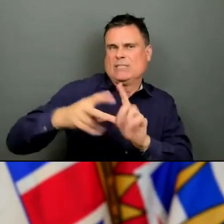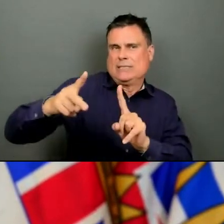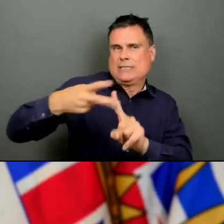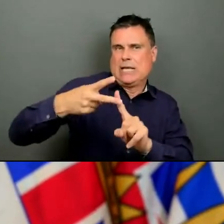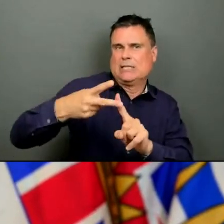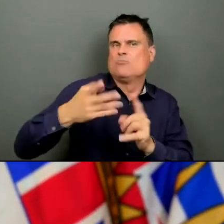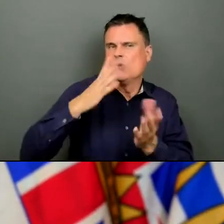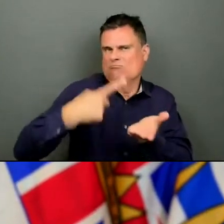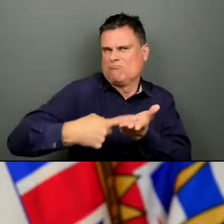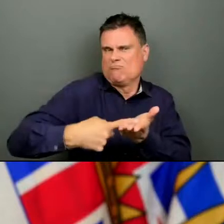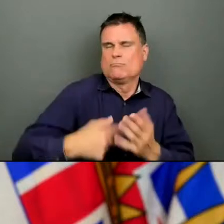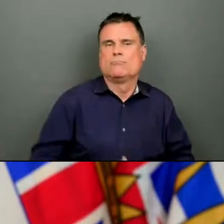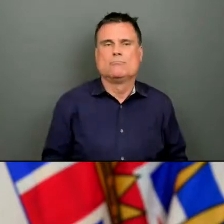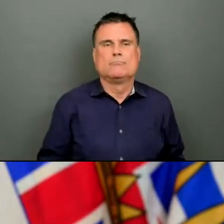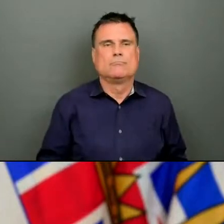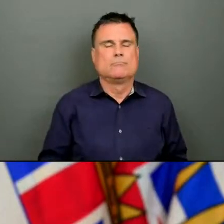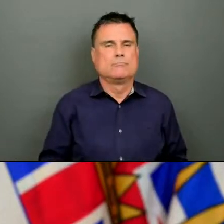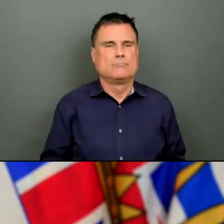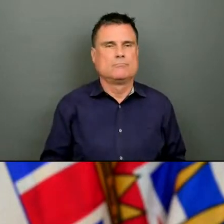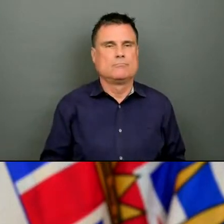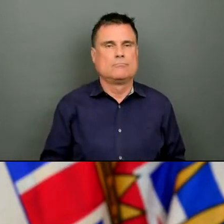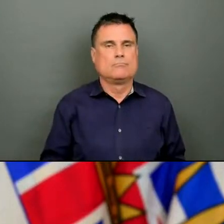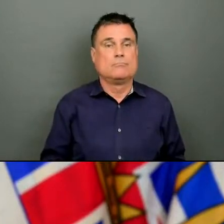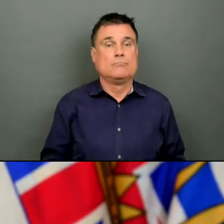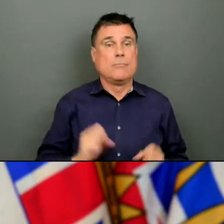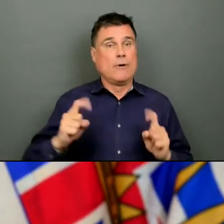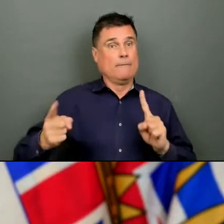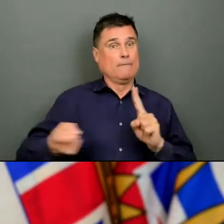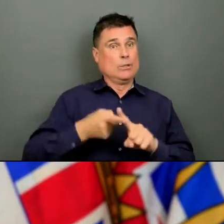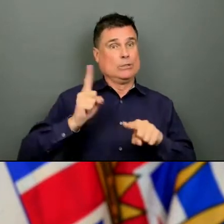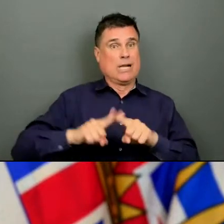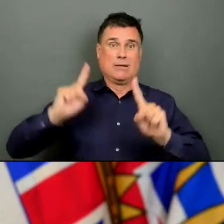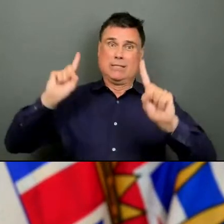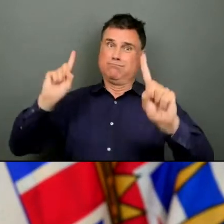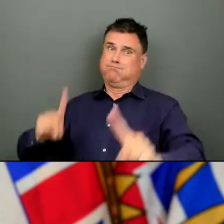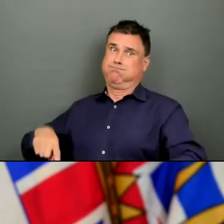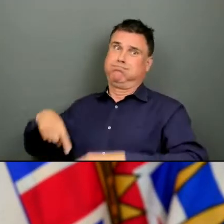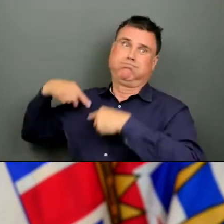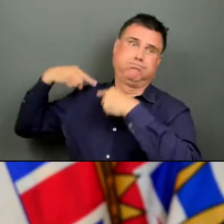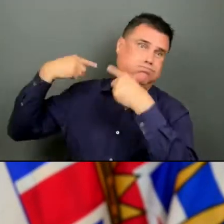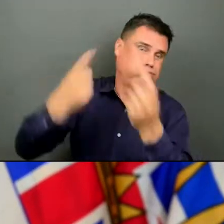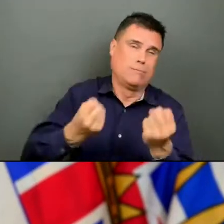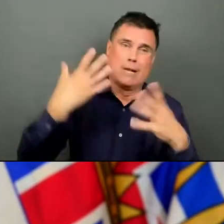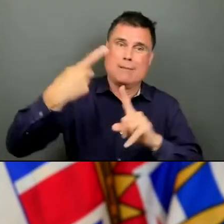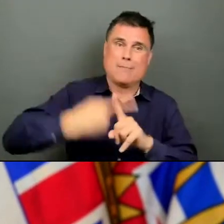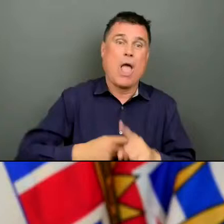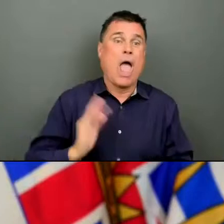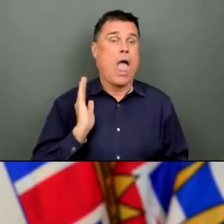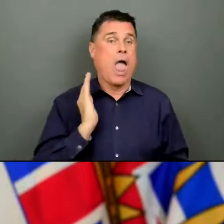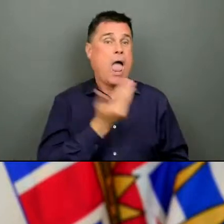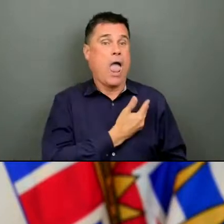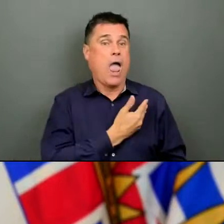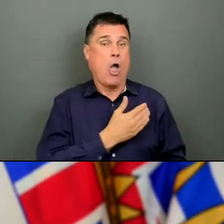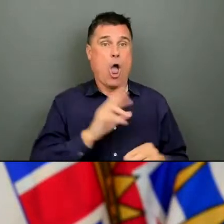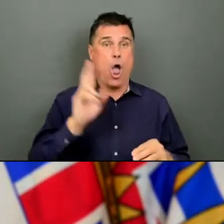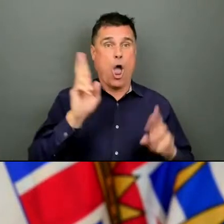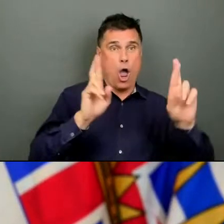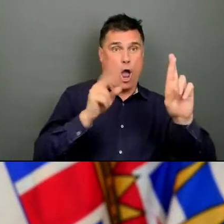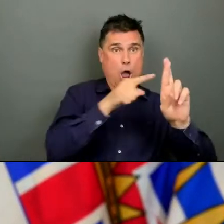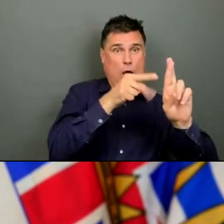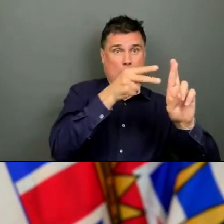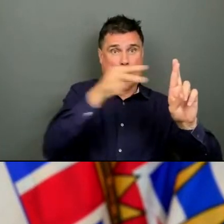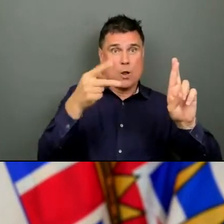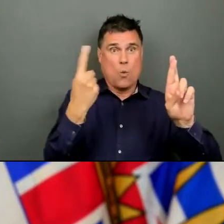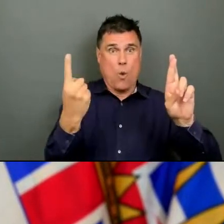plan. For the first time in many months, our R-naught, our reproductive rate, which tells us how